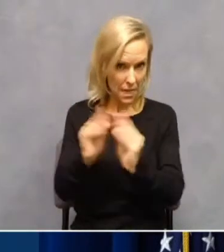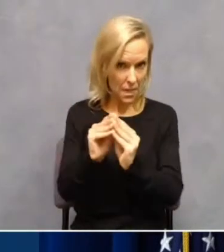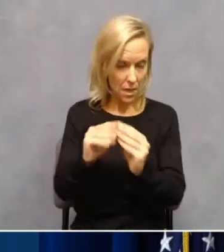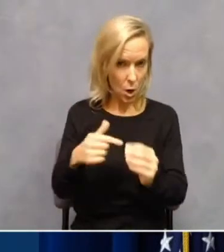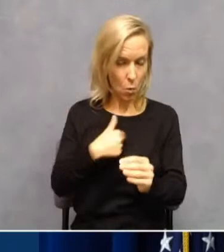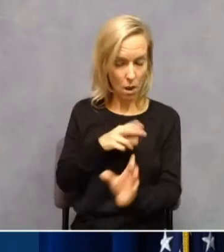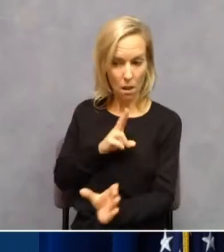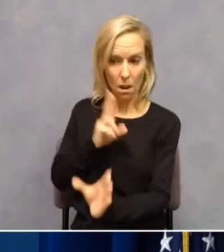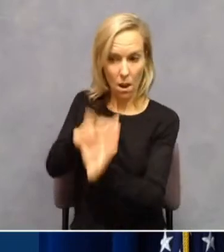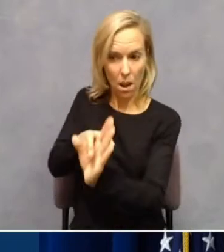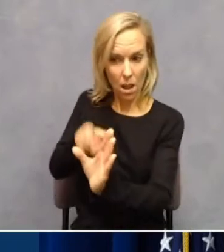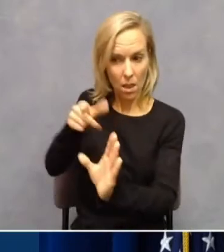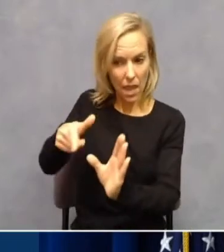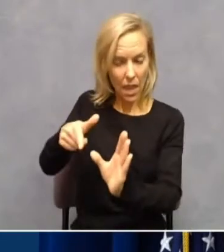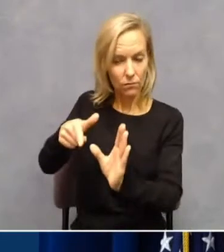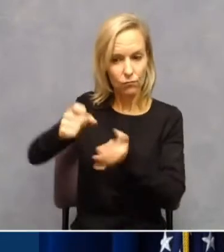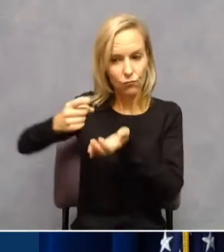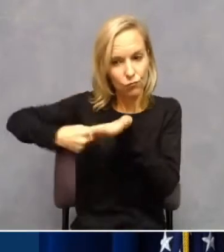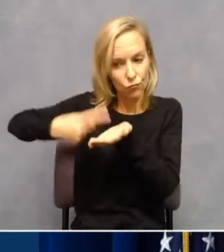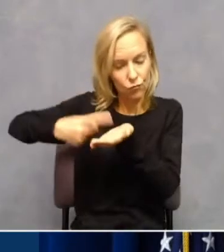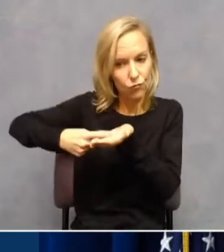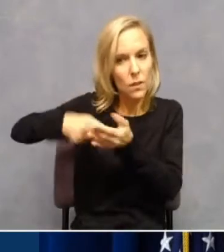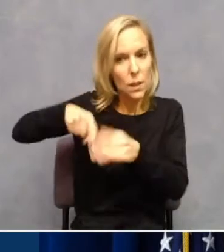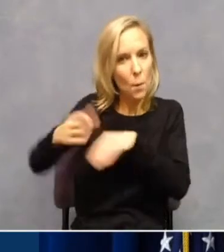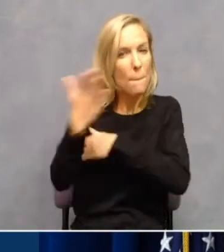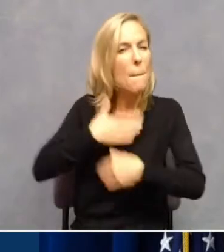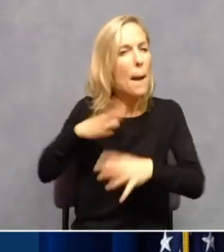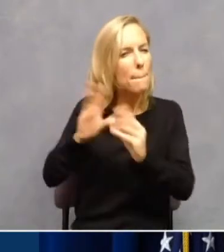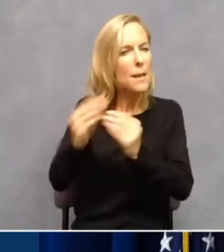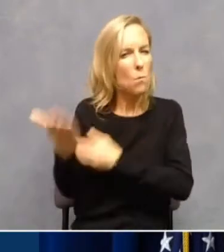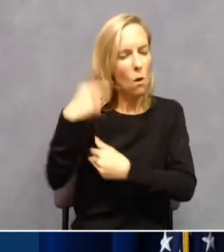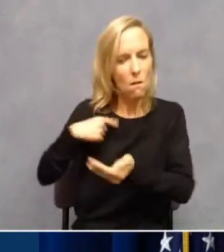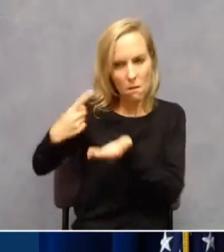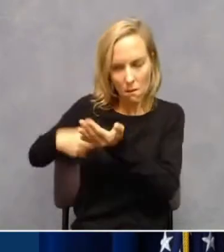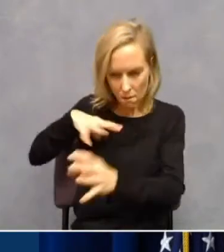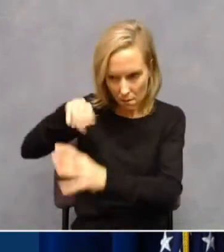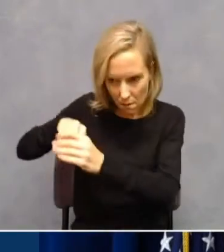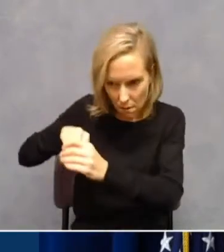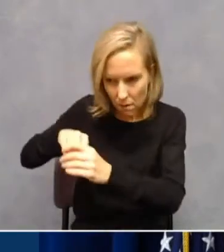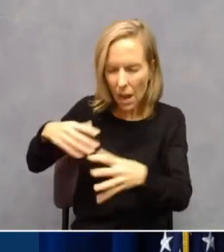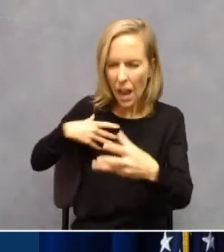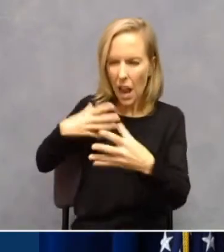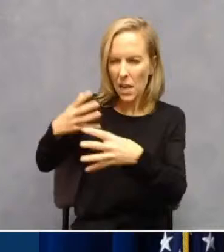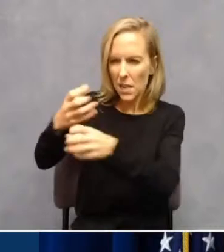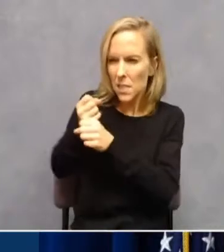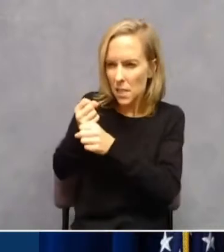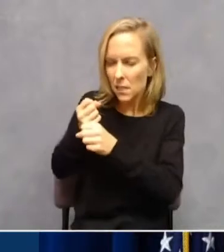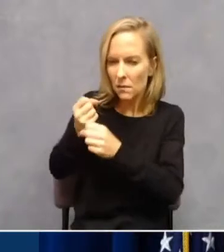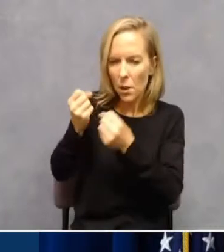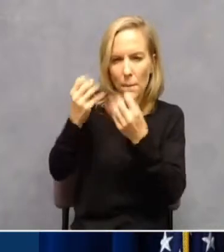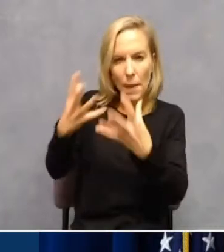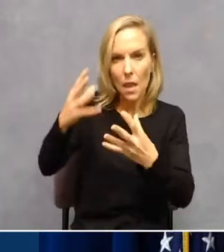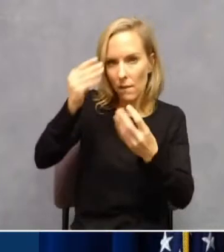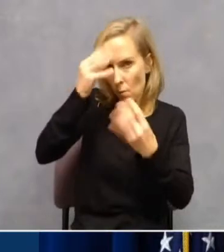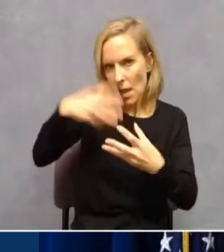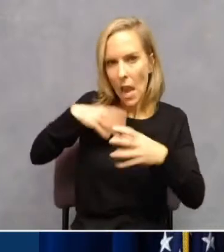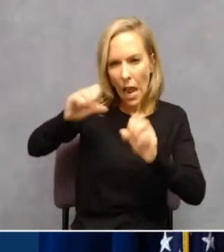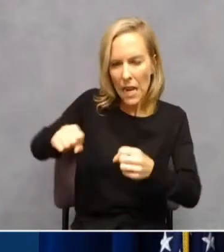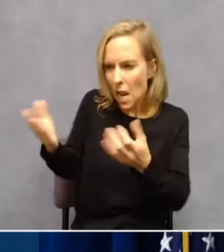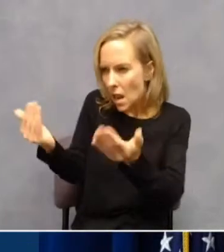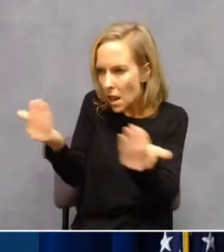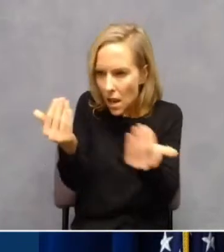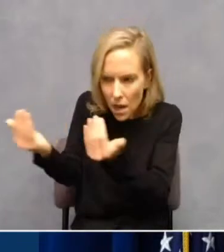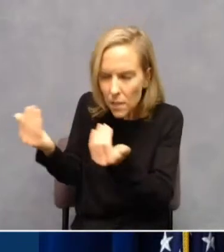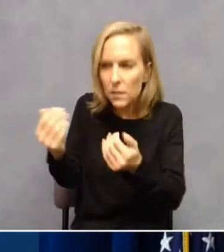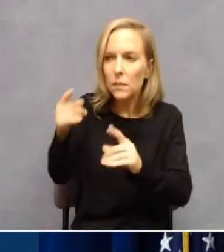I know it was growing. I tried to provide as much information as I get from the state and from the White House